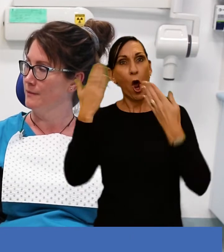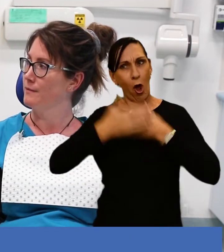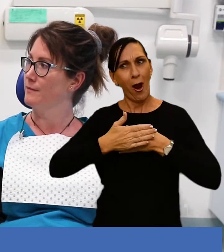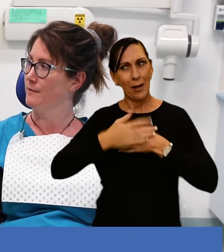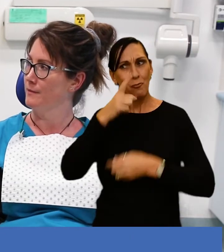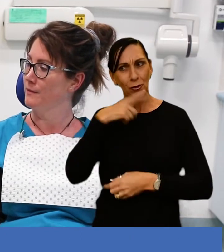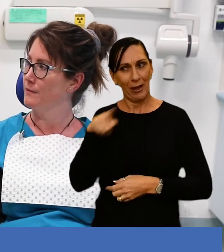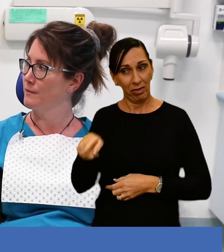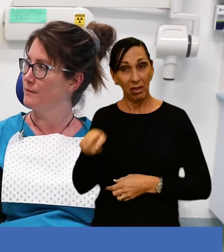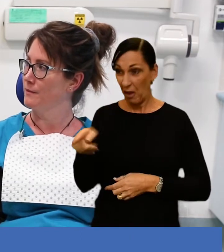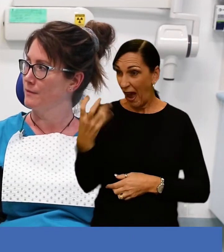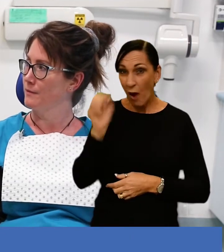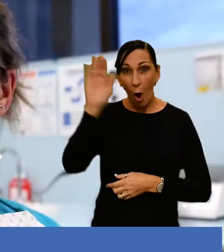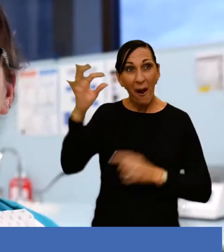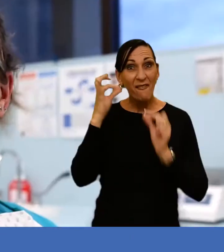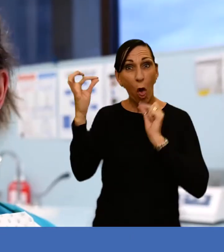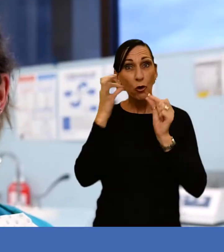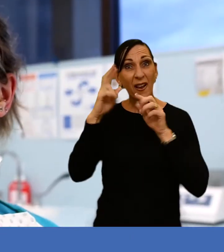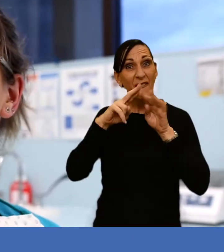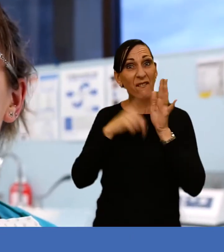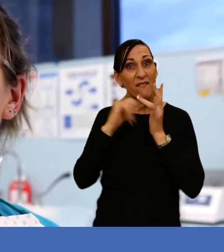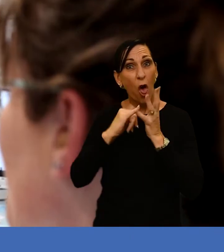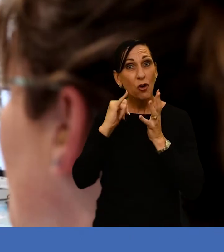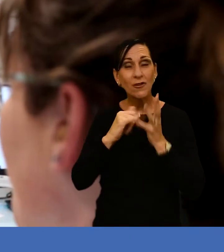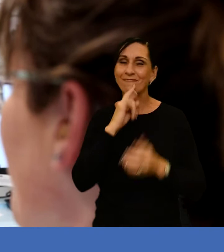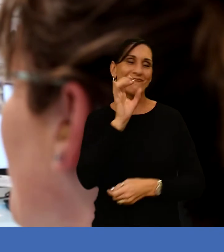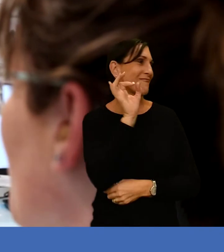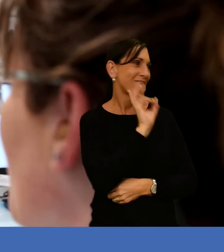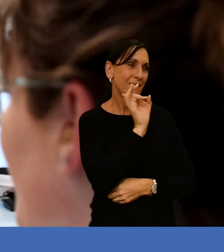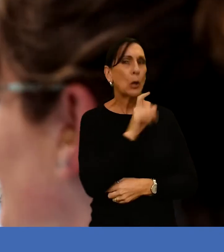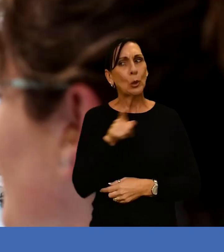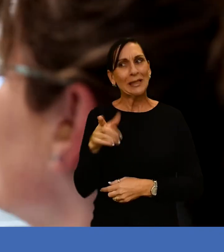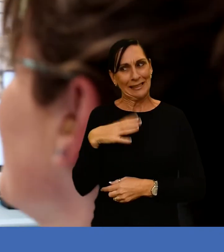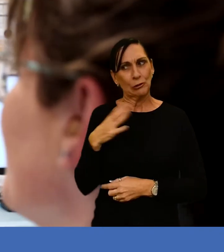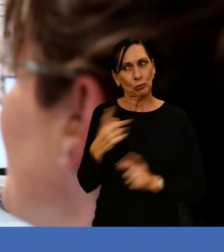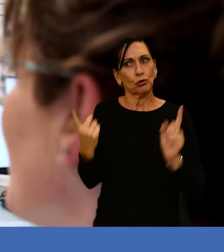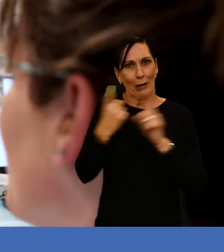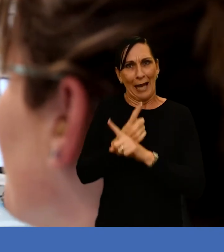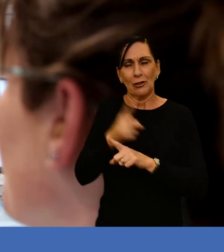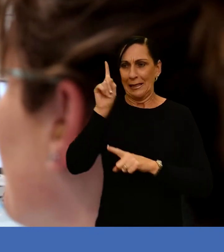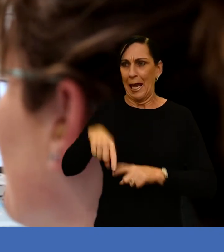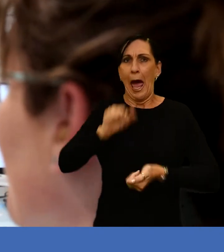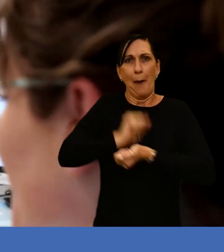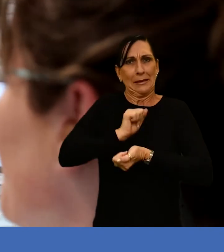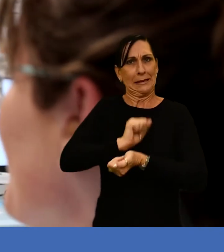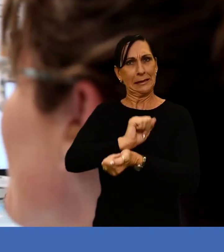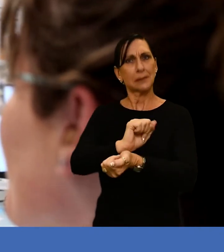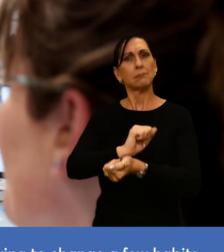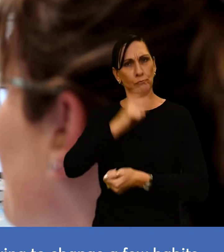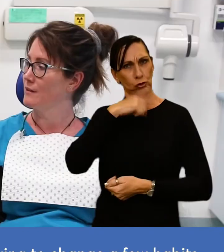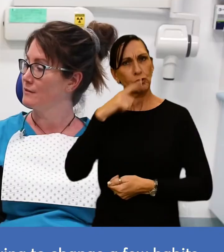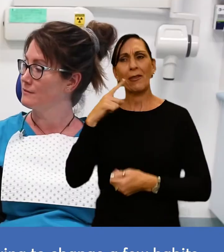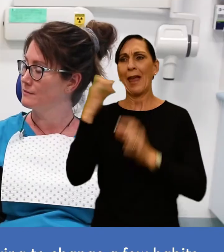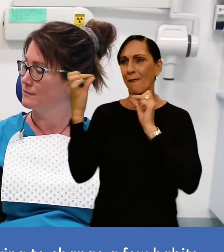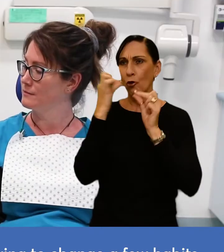night. Are you doing any flossing at all? No. No, okay. But we're going to change that habit, aren't we? And get into the habit of brushing every